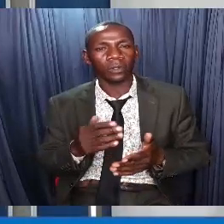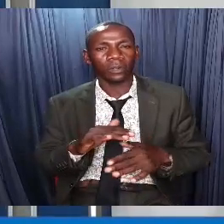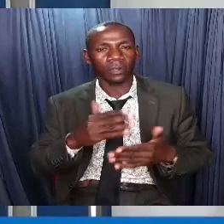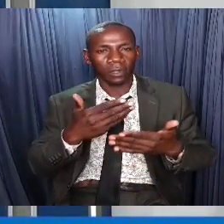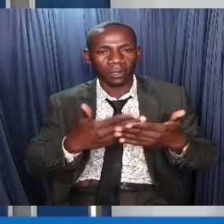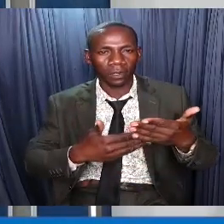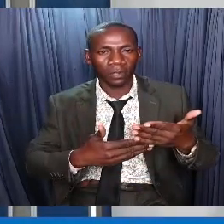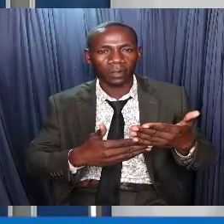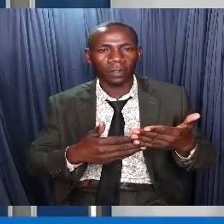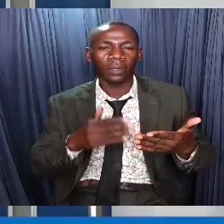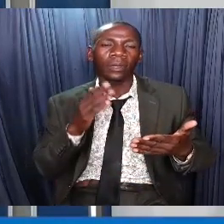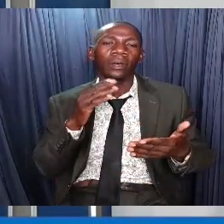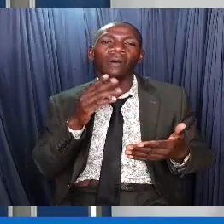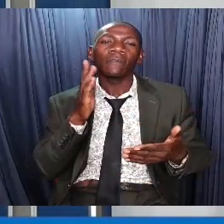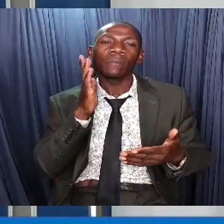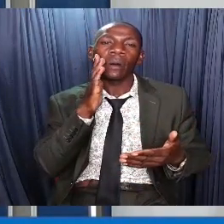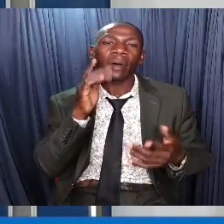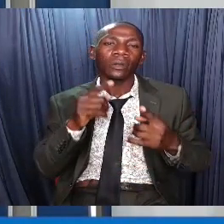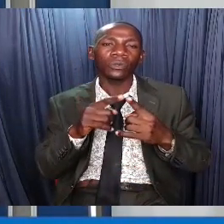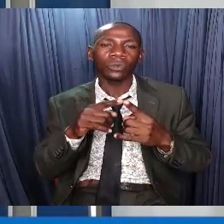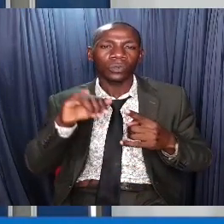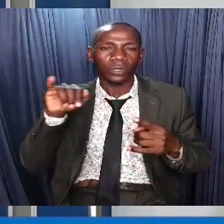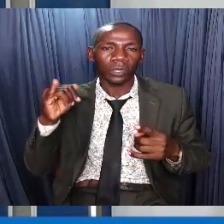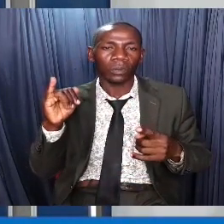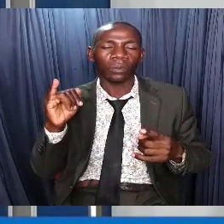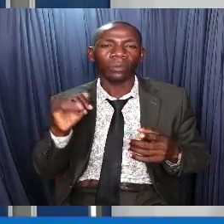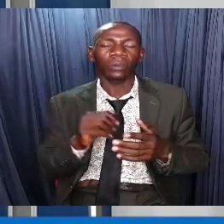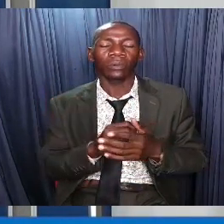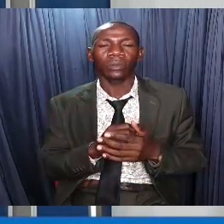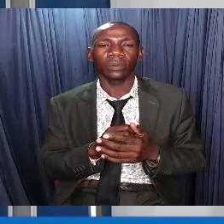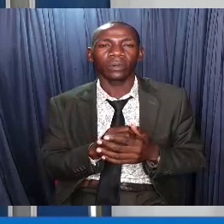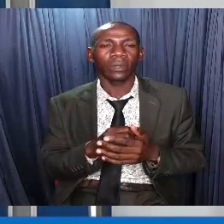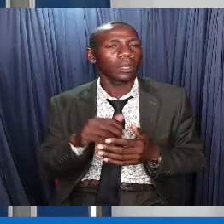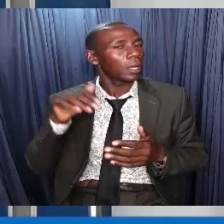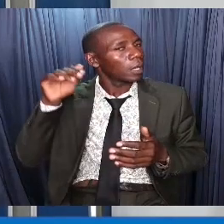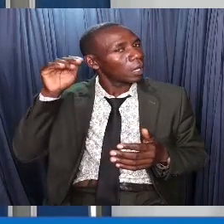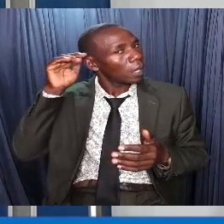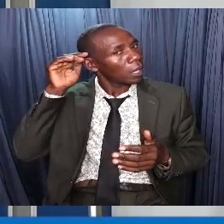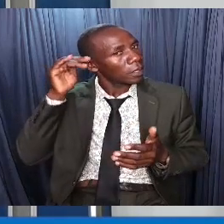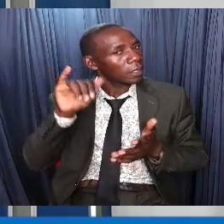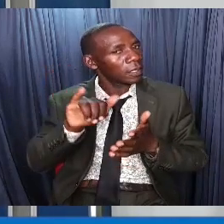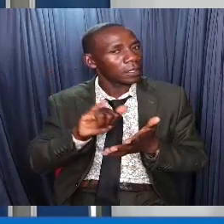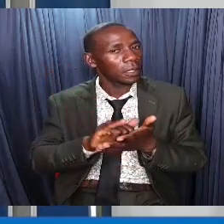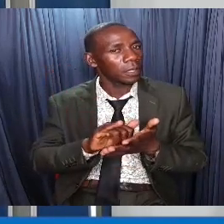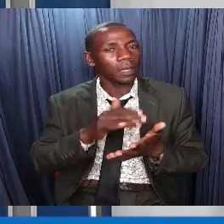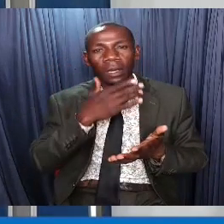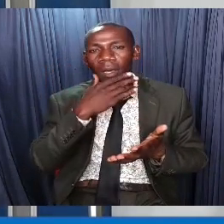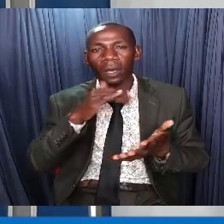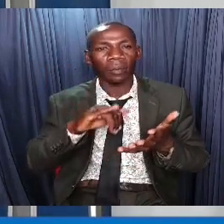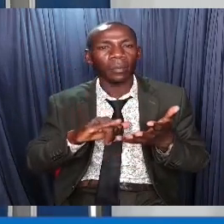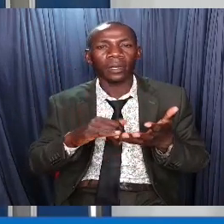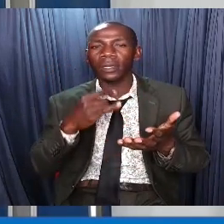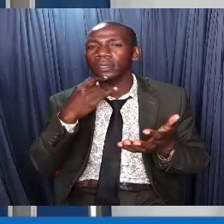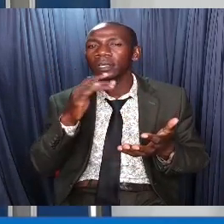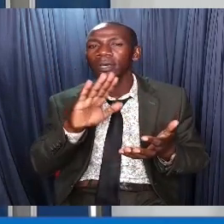there, Rebecca mama yake Yakobo, the mother to Jacob, that is Rebecca, aliposikia Isaka mumewe, when she heard